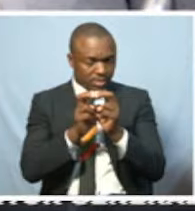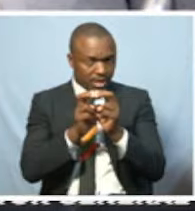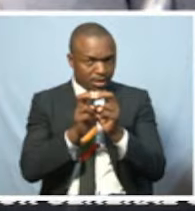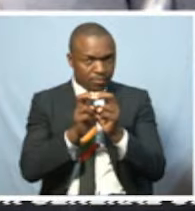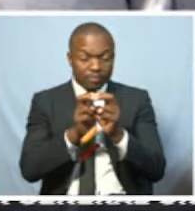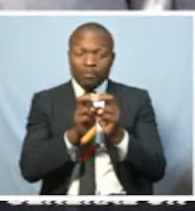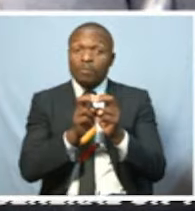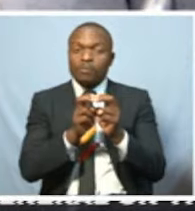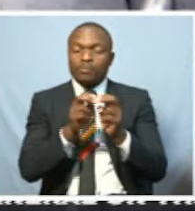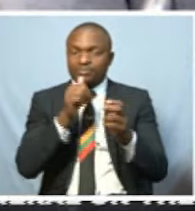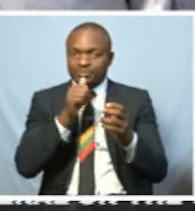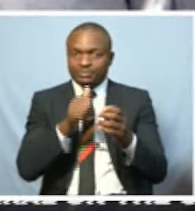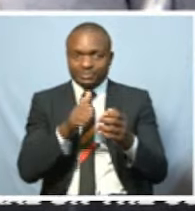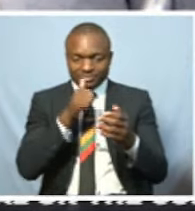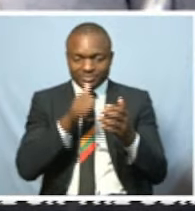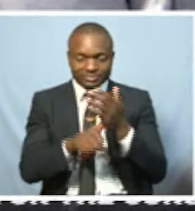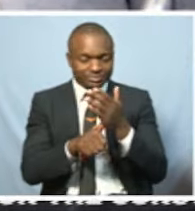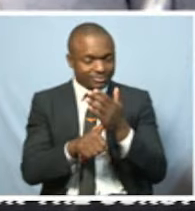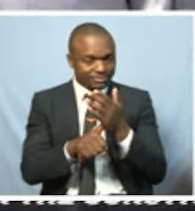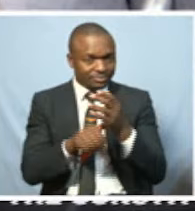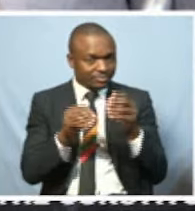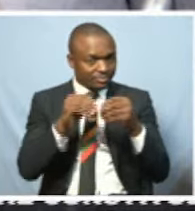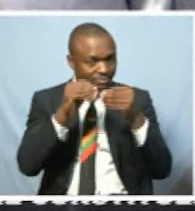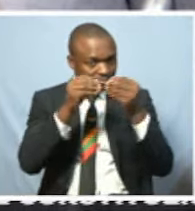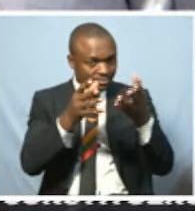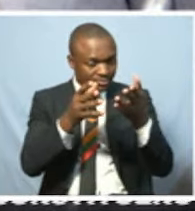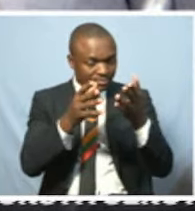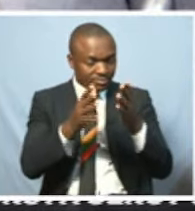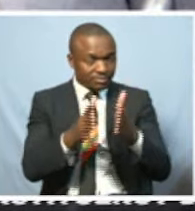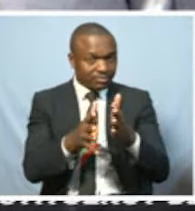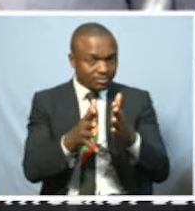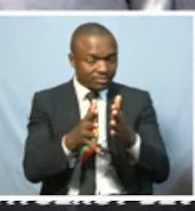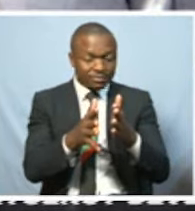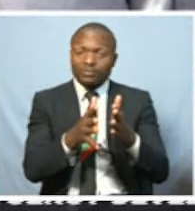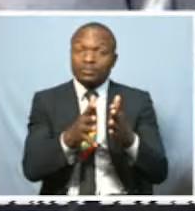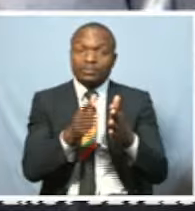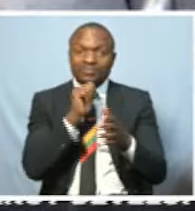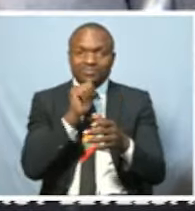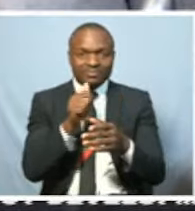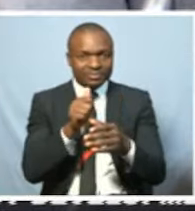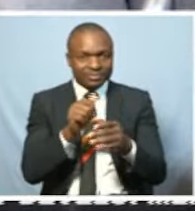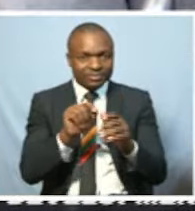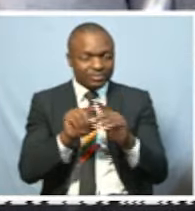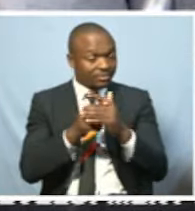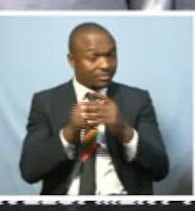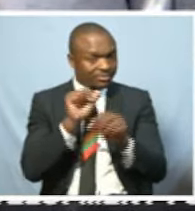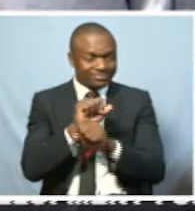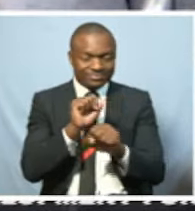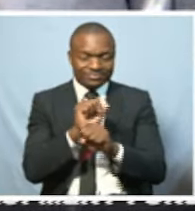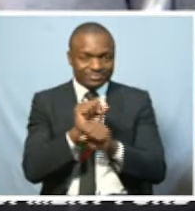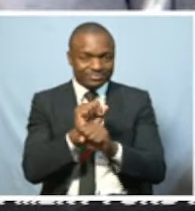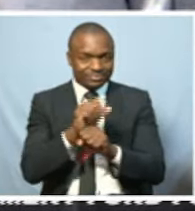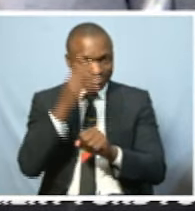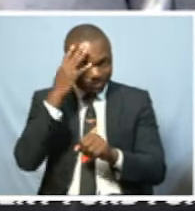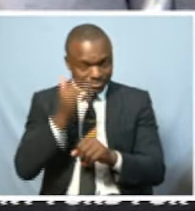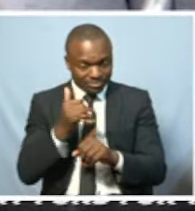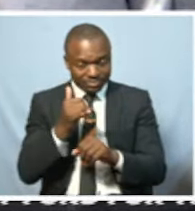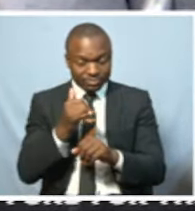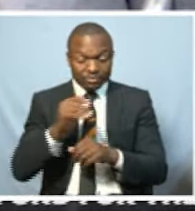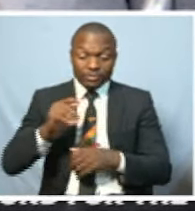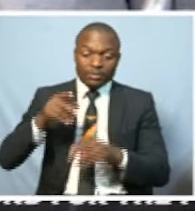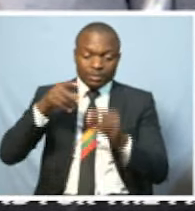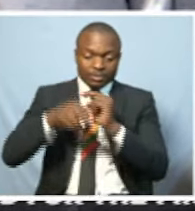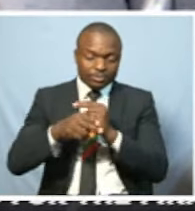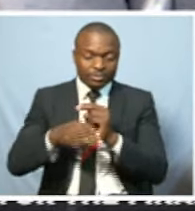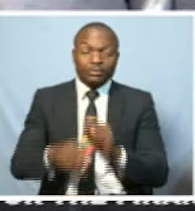for that contract, when he signed it, he did not go on site to start the works, hence the termination.